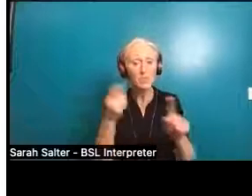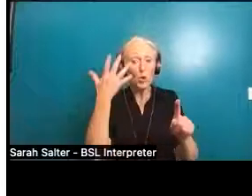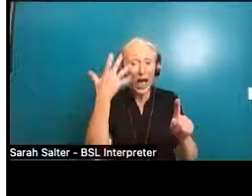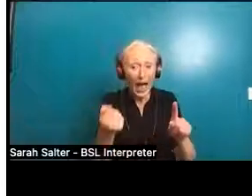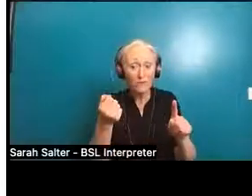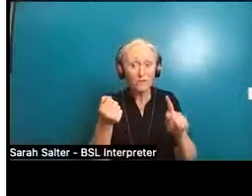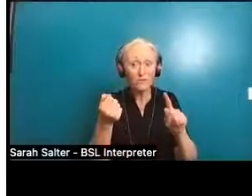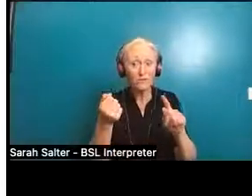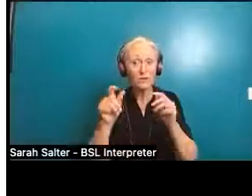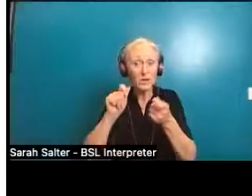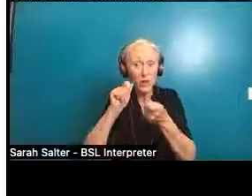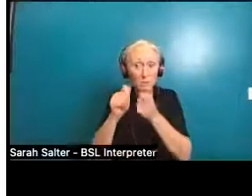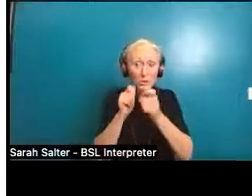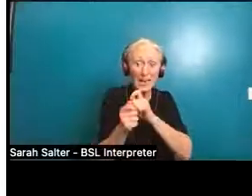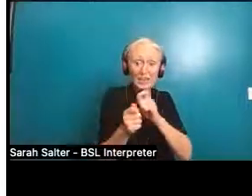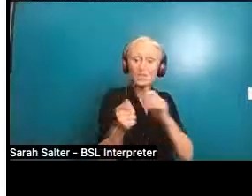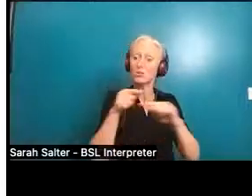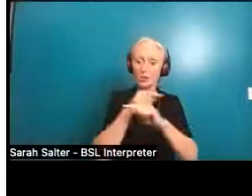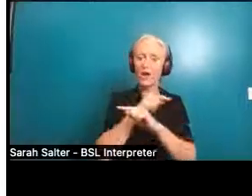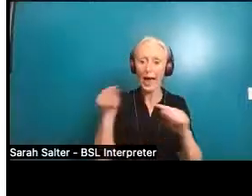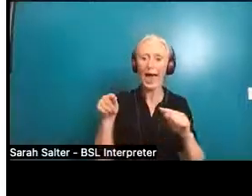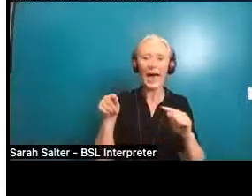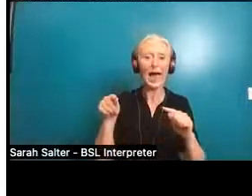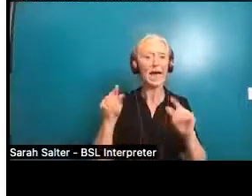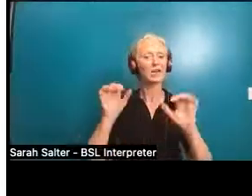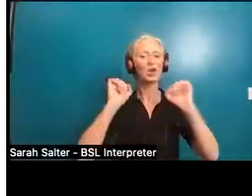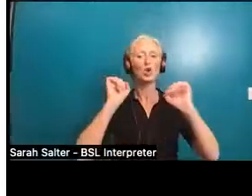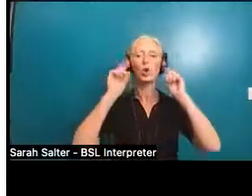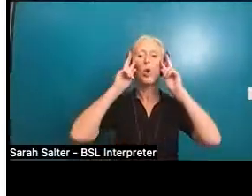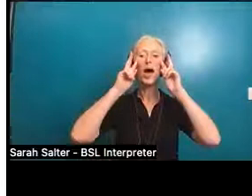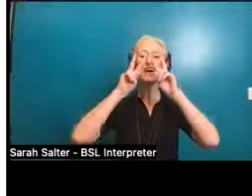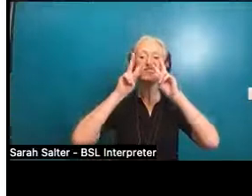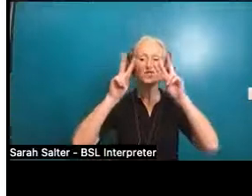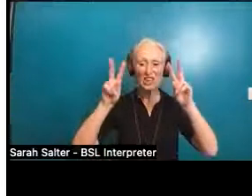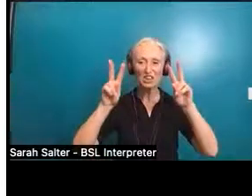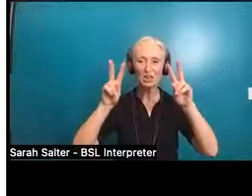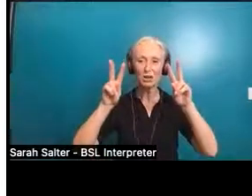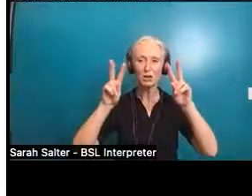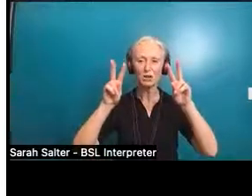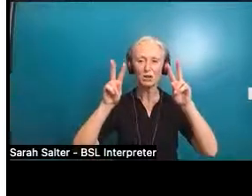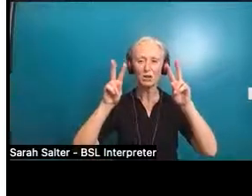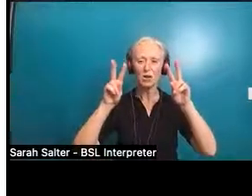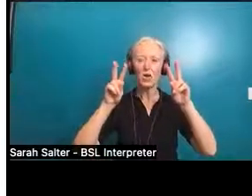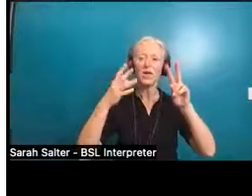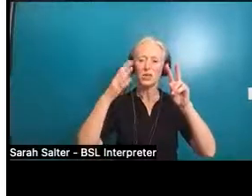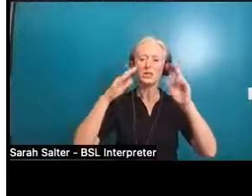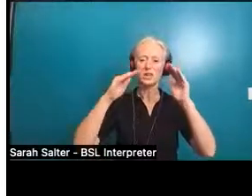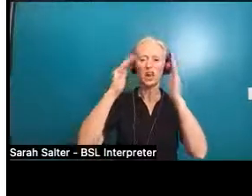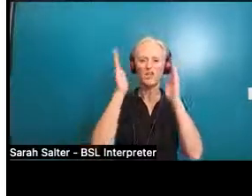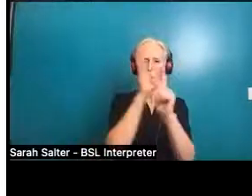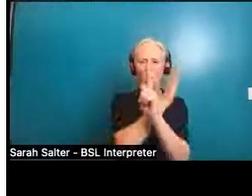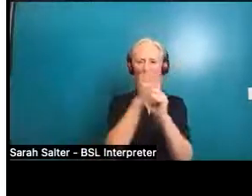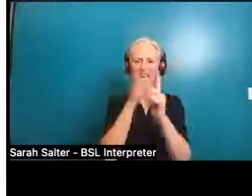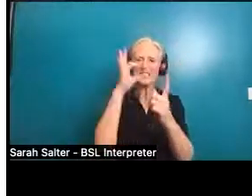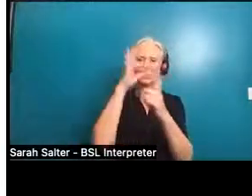and you qualify in terms of you have a vision that is within the requirements, and for those of you, this is a ballpark, we're